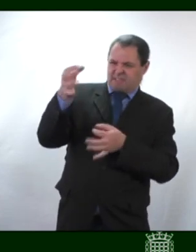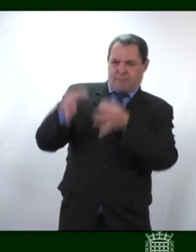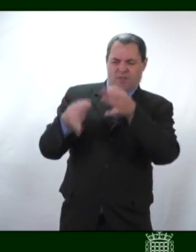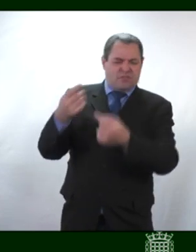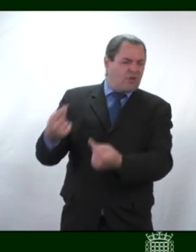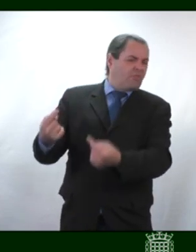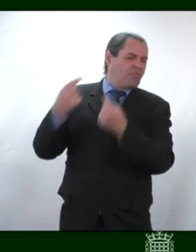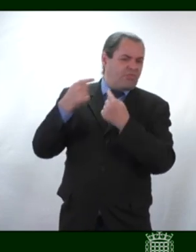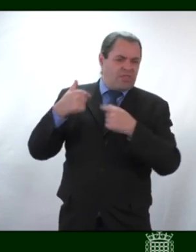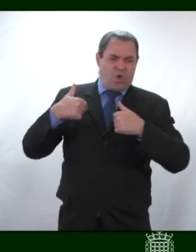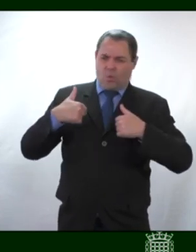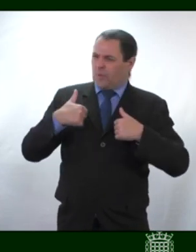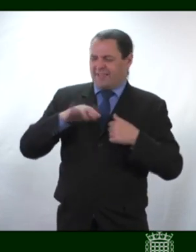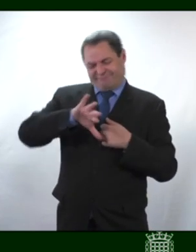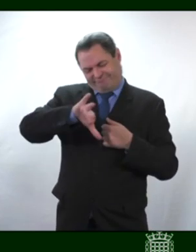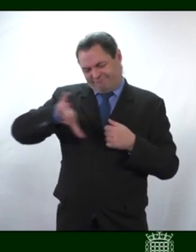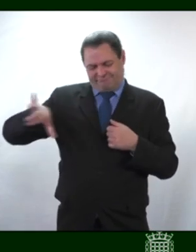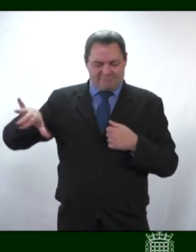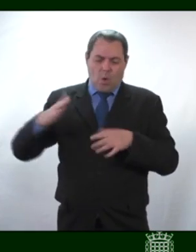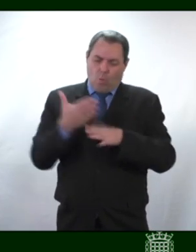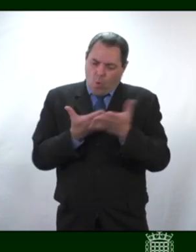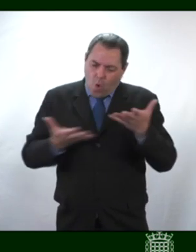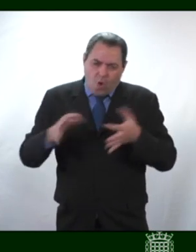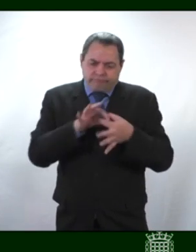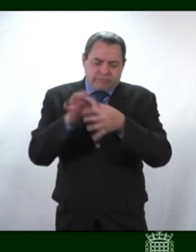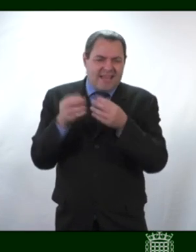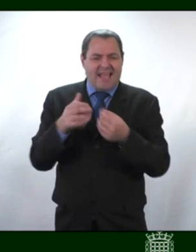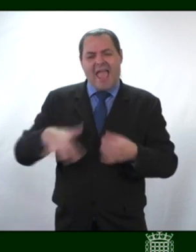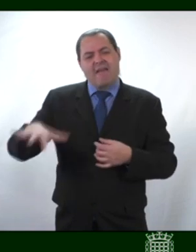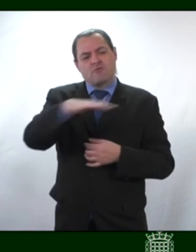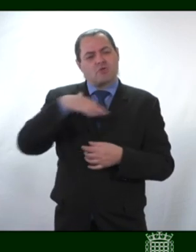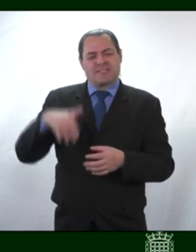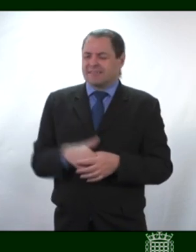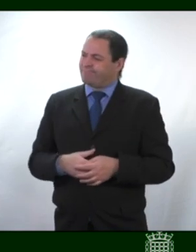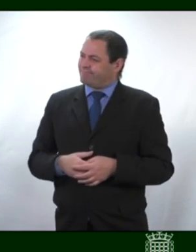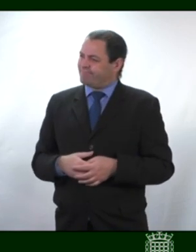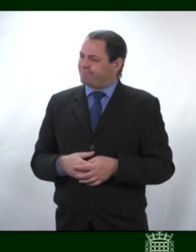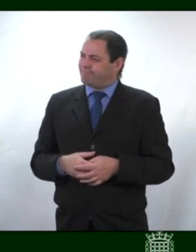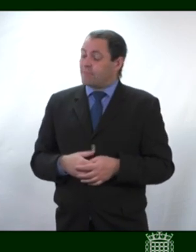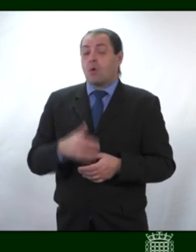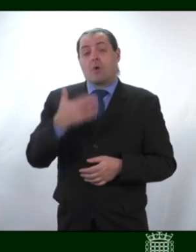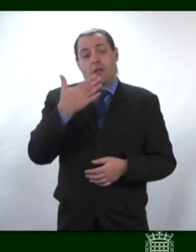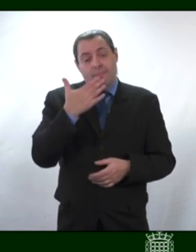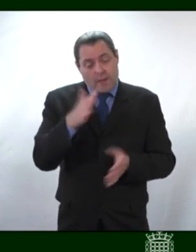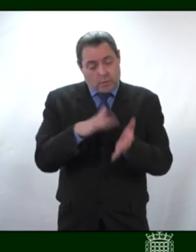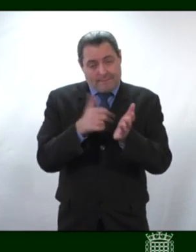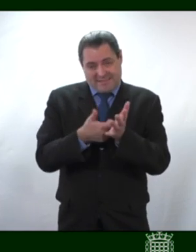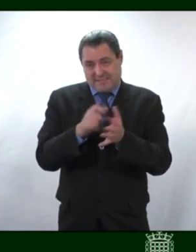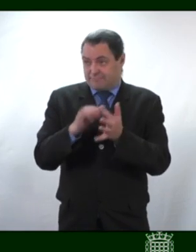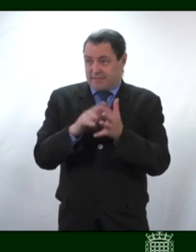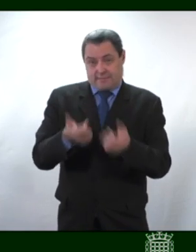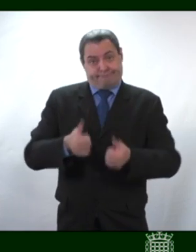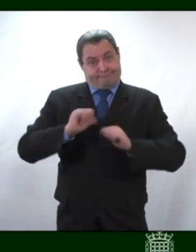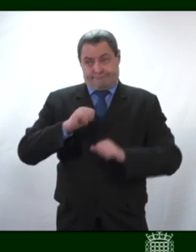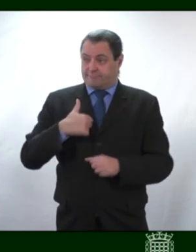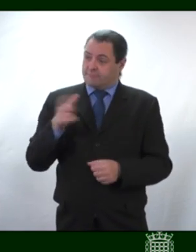attack to work for the benefit and the public interest of everybody in this country. Tom Randall. Thank you, Mr. Speaker. In Gedling, which does